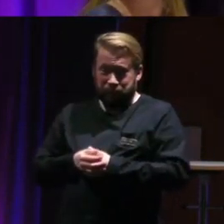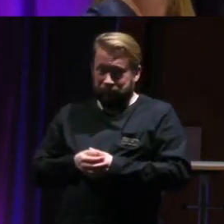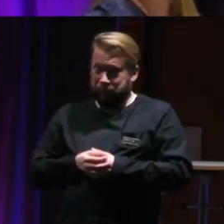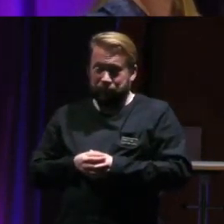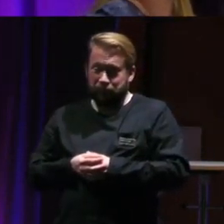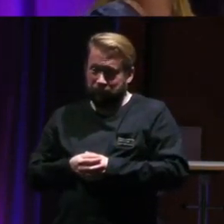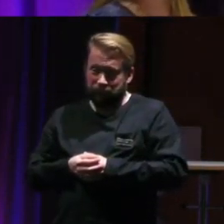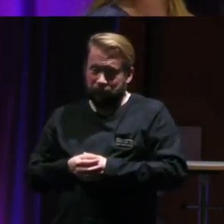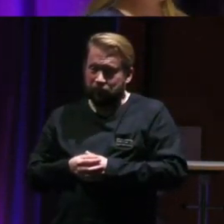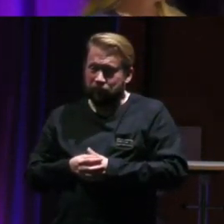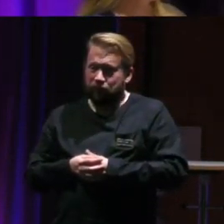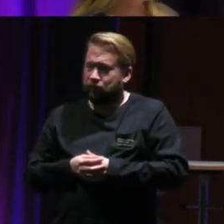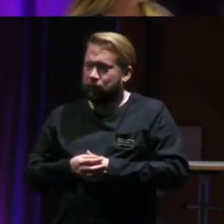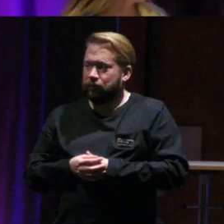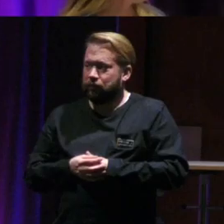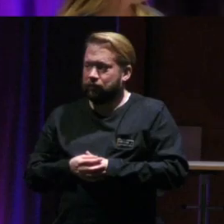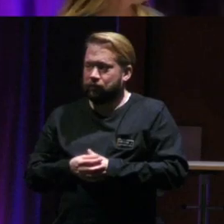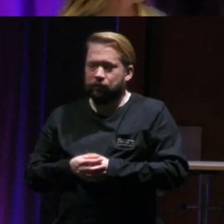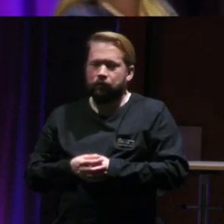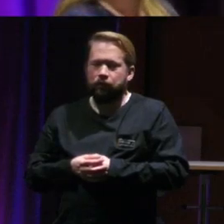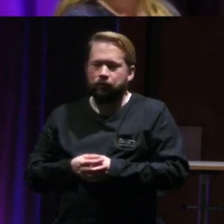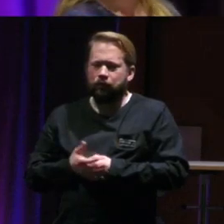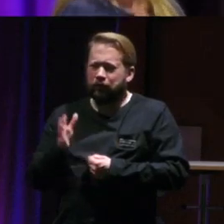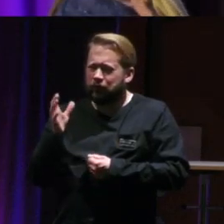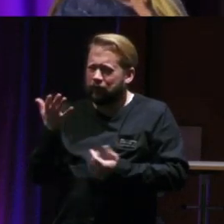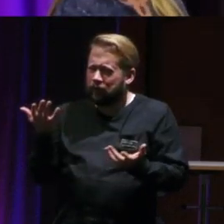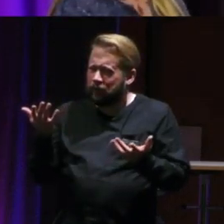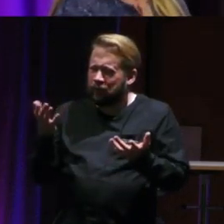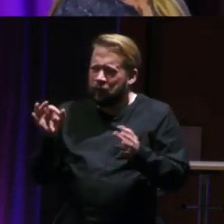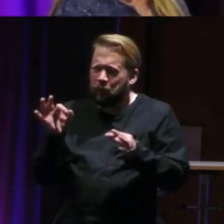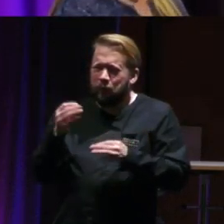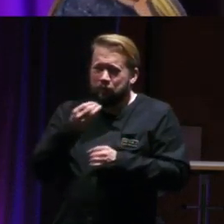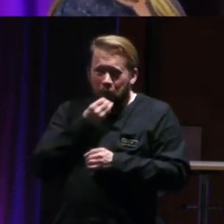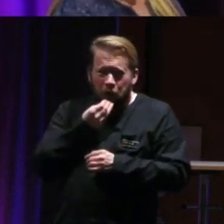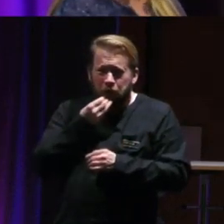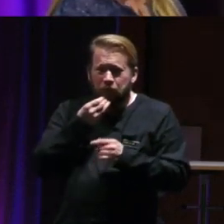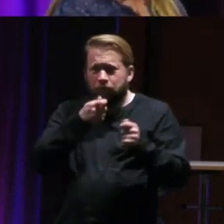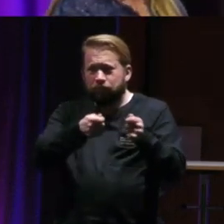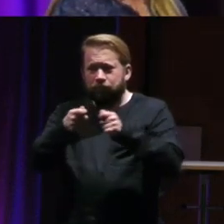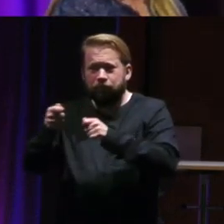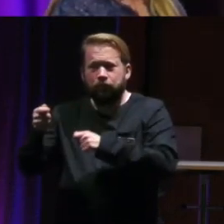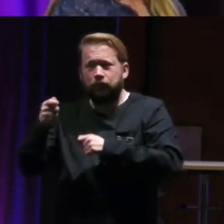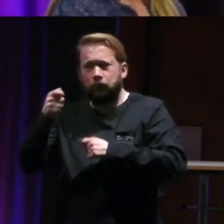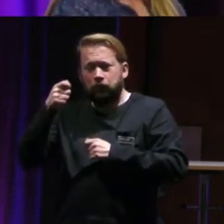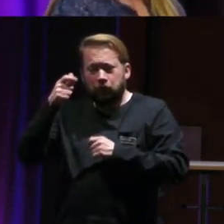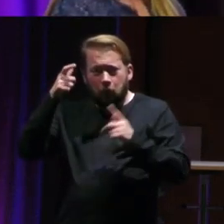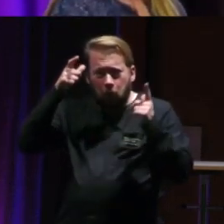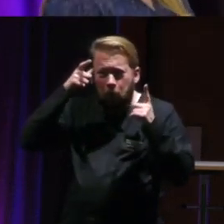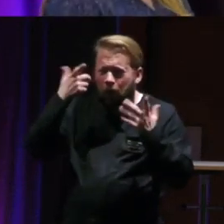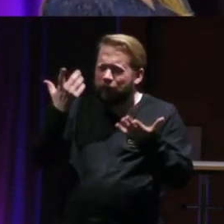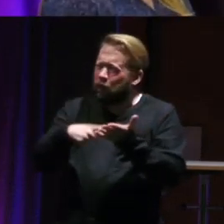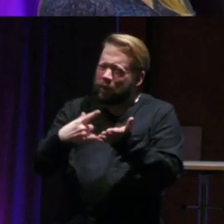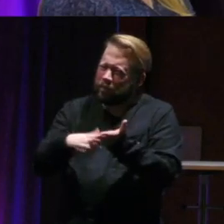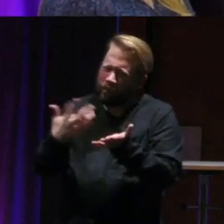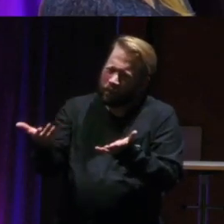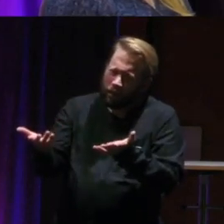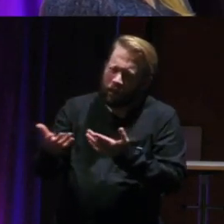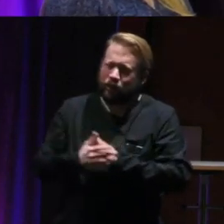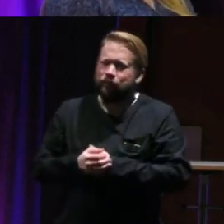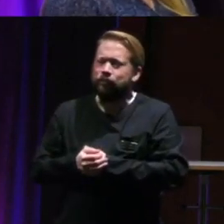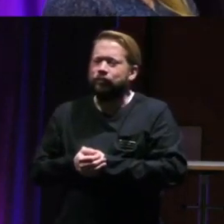about it. Feeding cows or how? No, supporting. Because